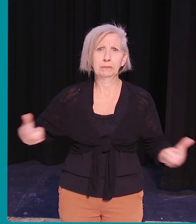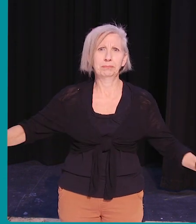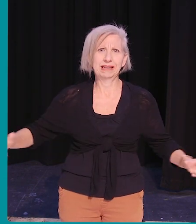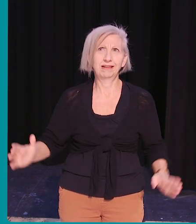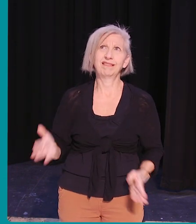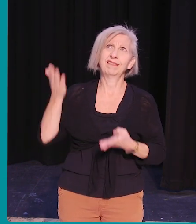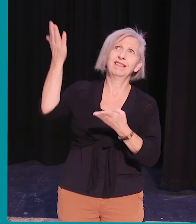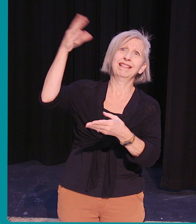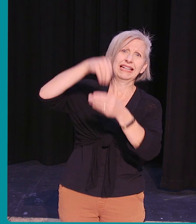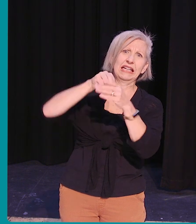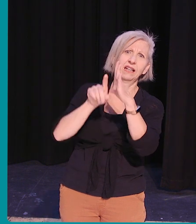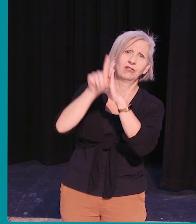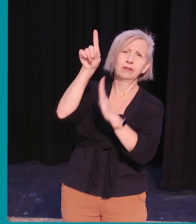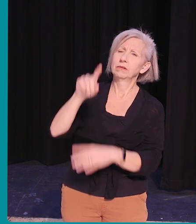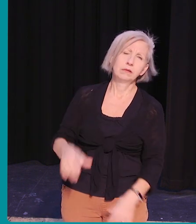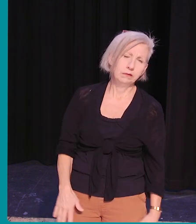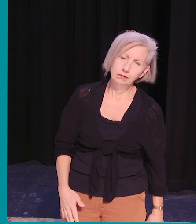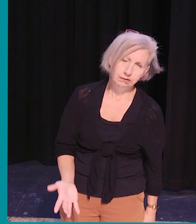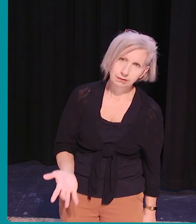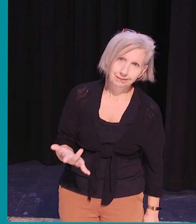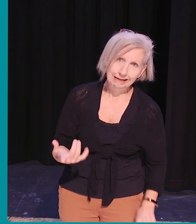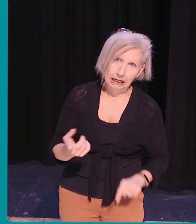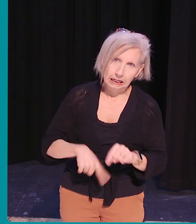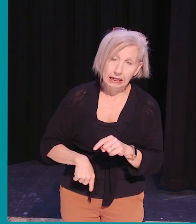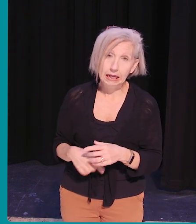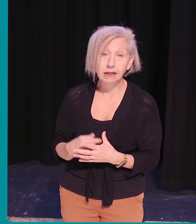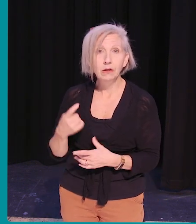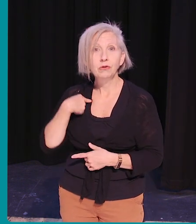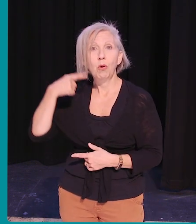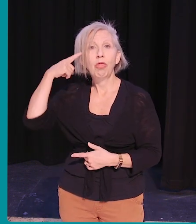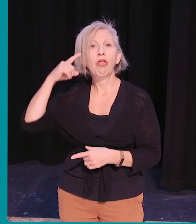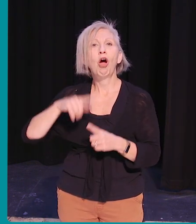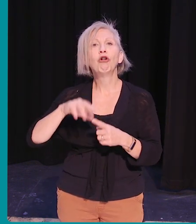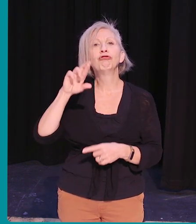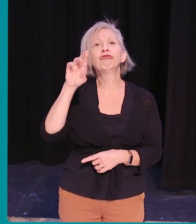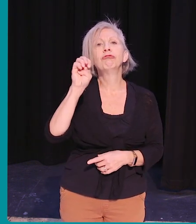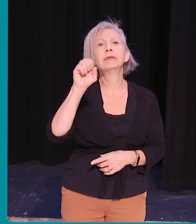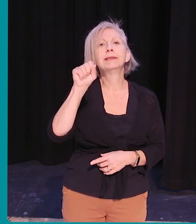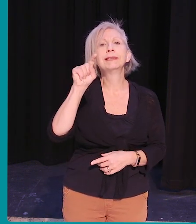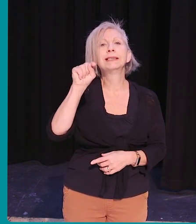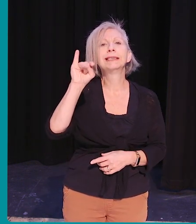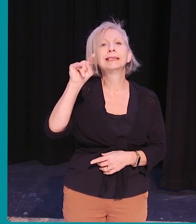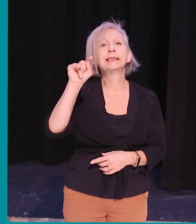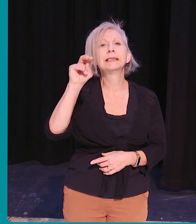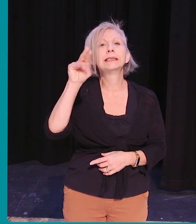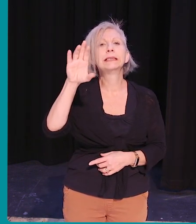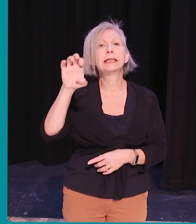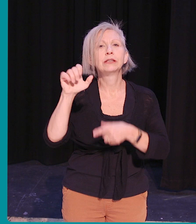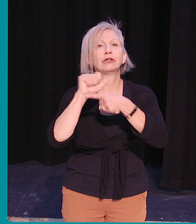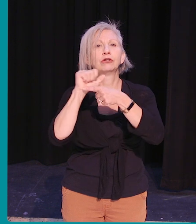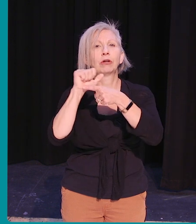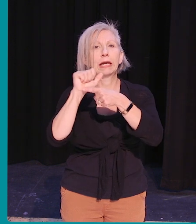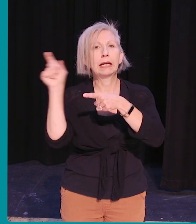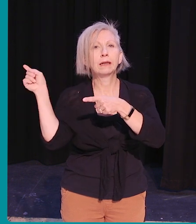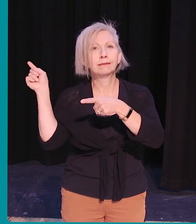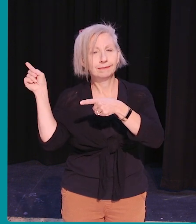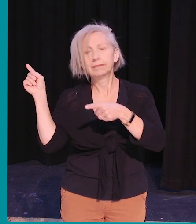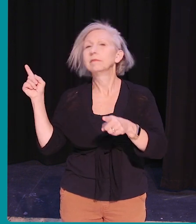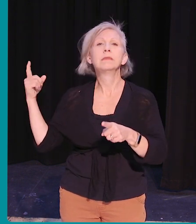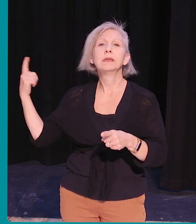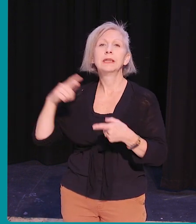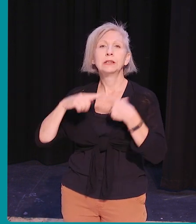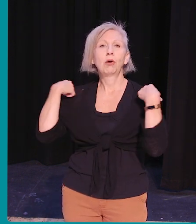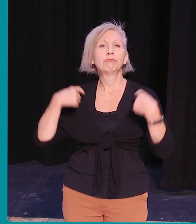different clips on the harness in different places. There's a strap that goes through his legs and up the back. There's a D-ring attached to it. And he's demonstrating how you might take a tension cable attached